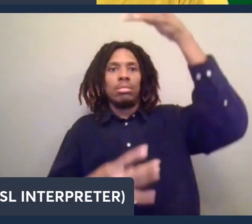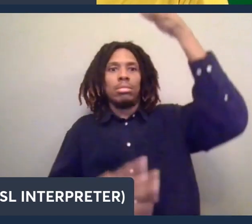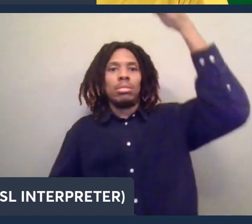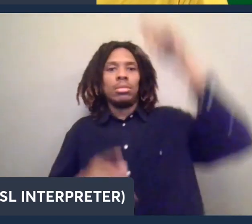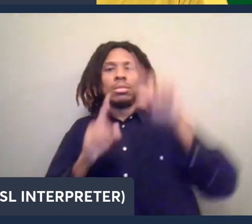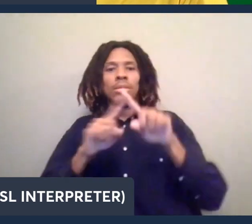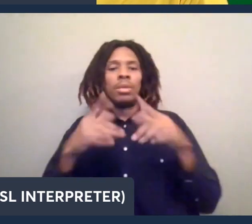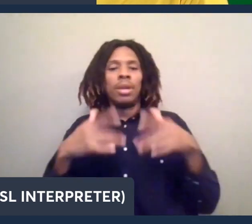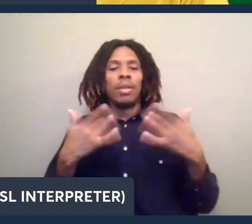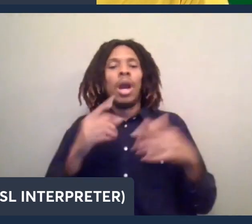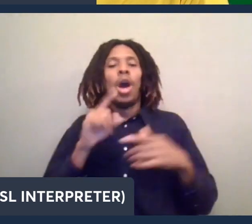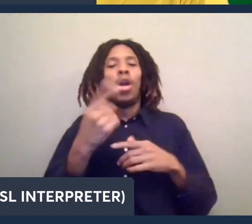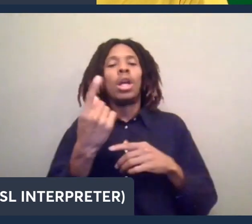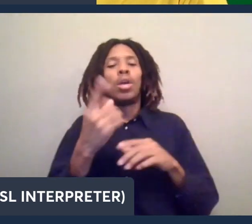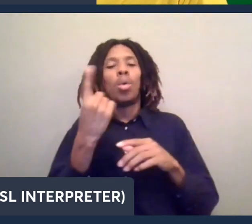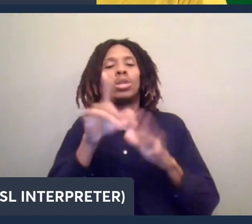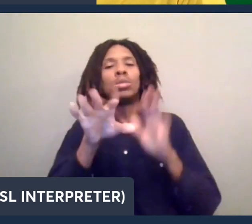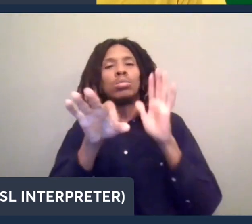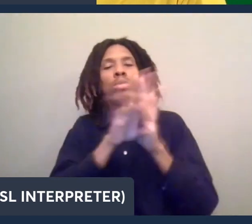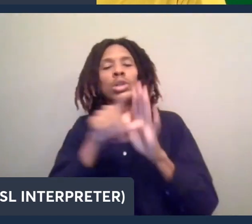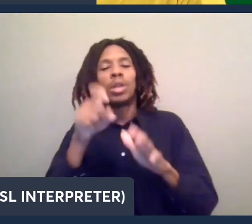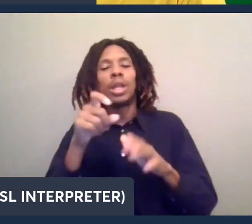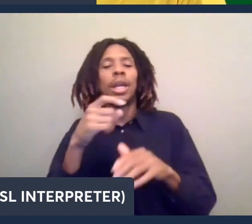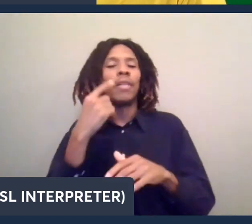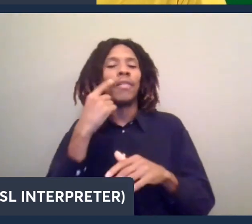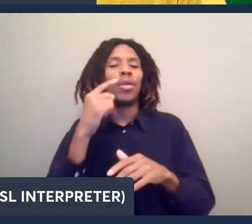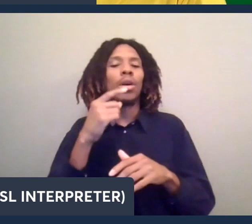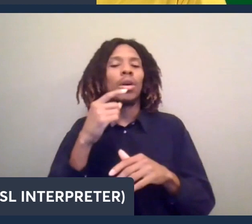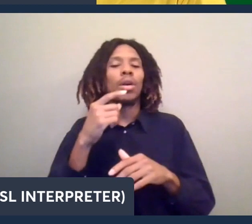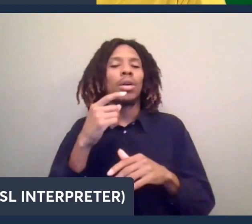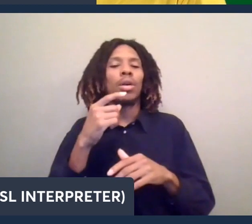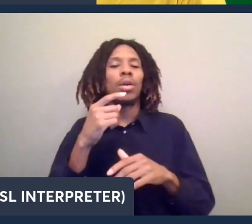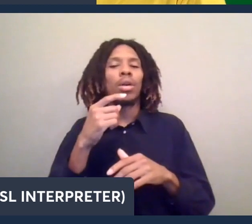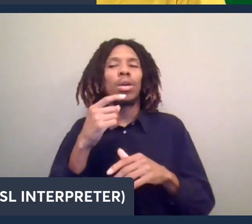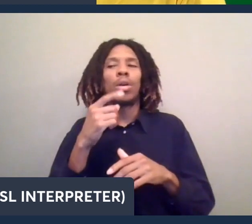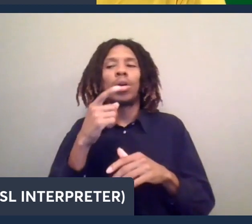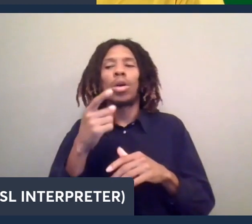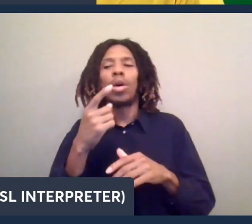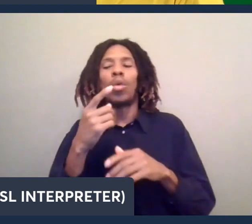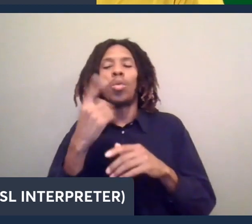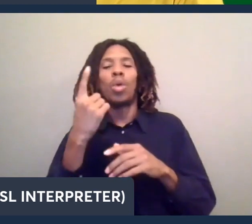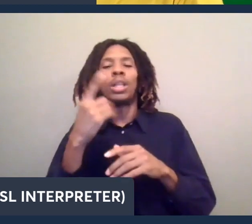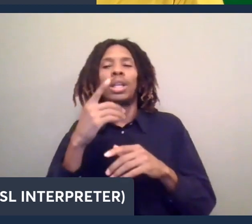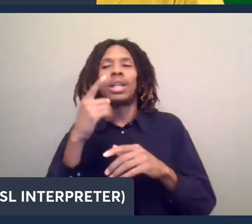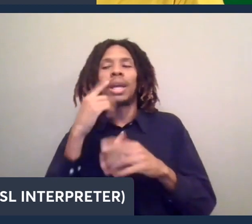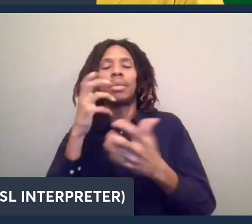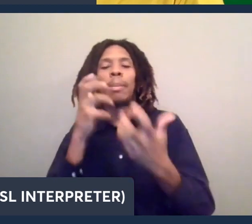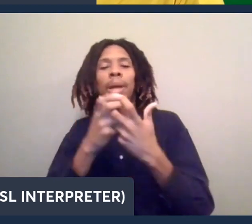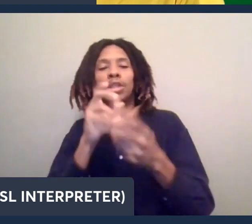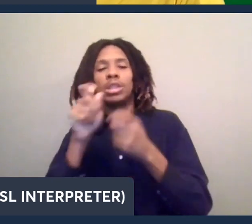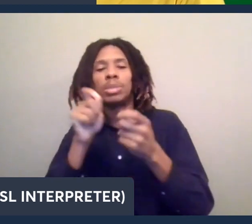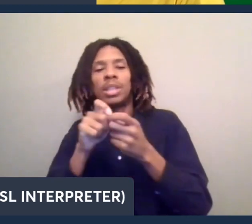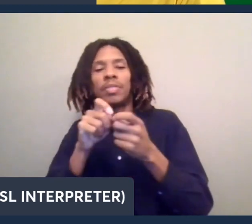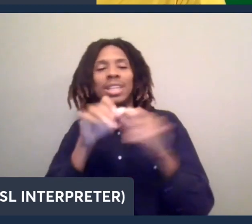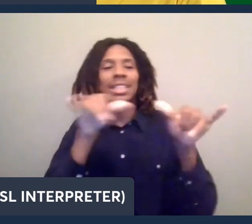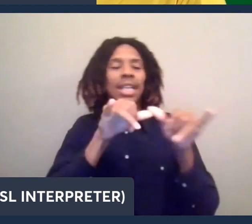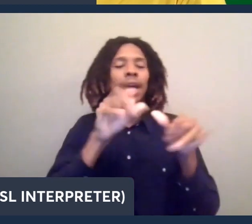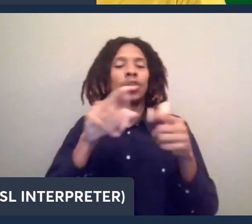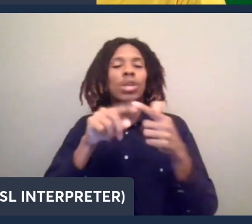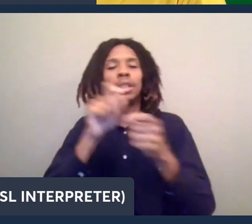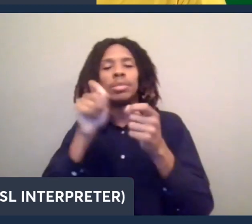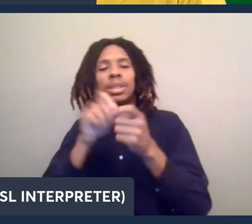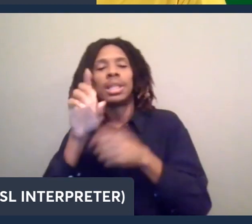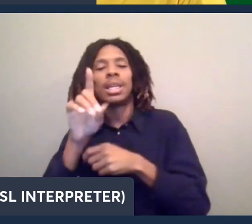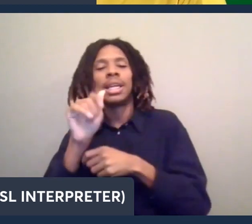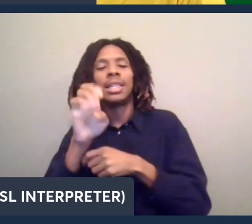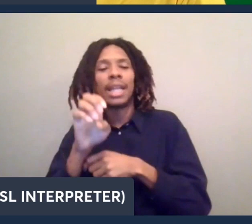events with images of a specific size, or maybe created on a specific date. So those are really advanced pattern matching